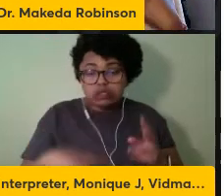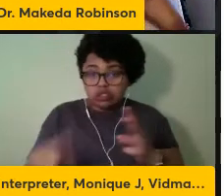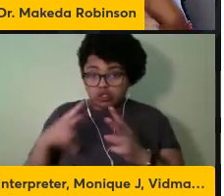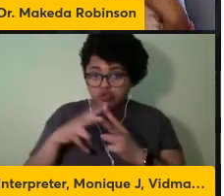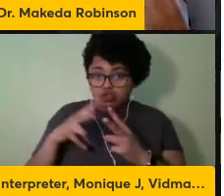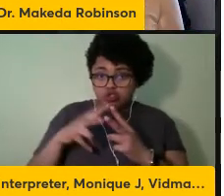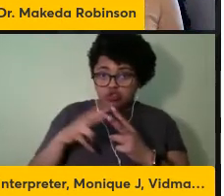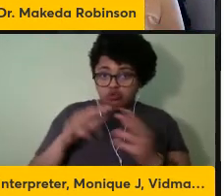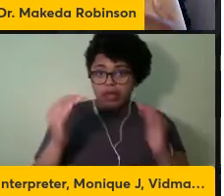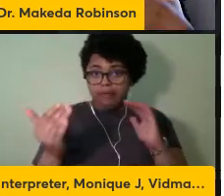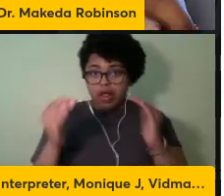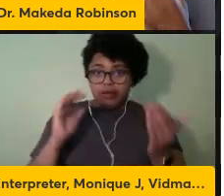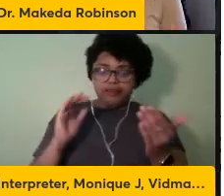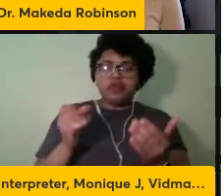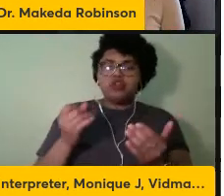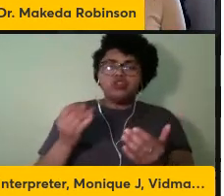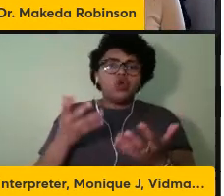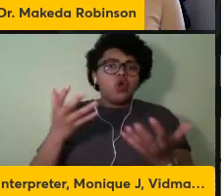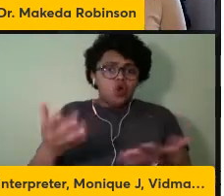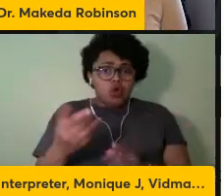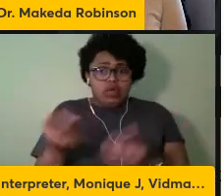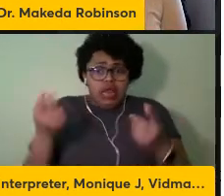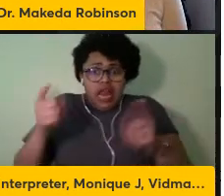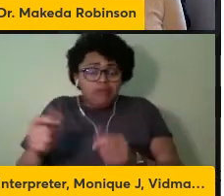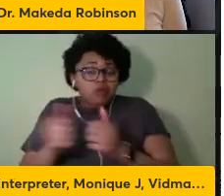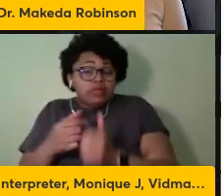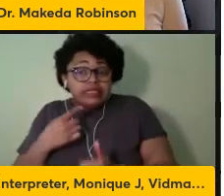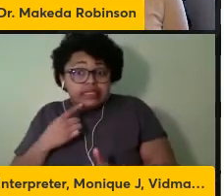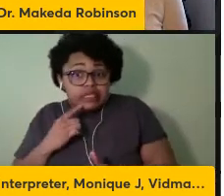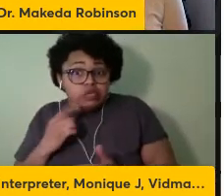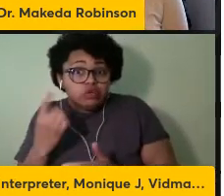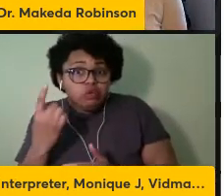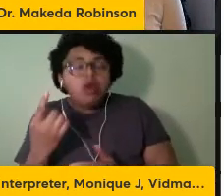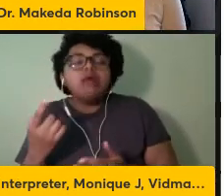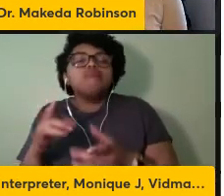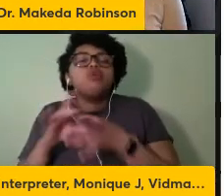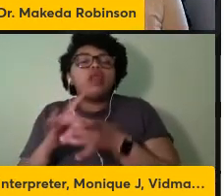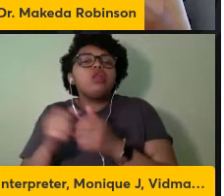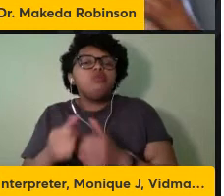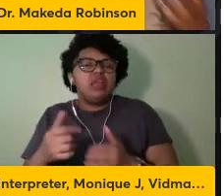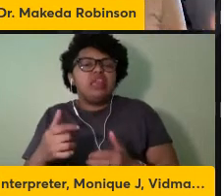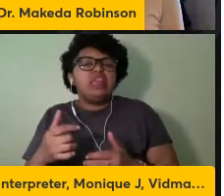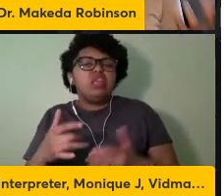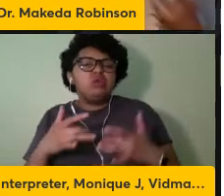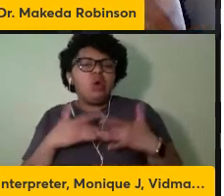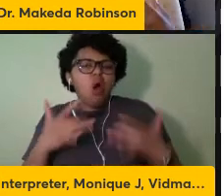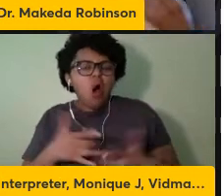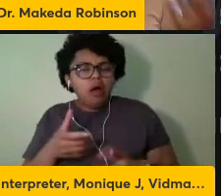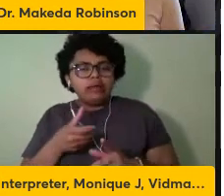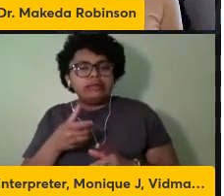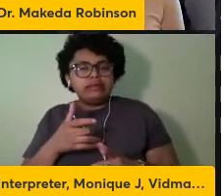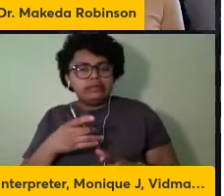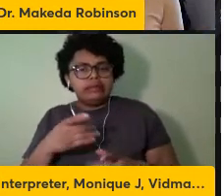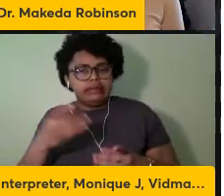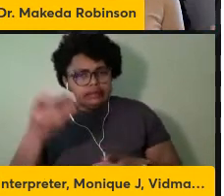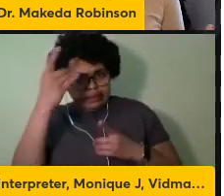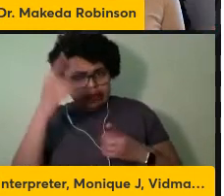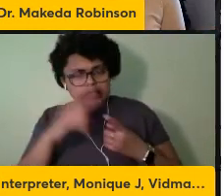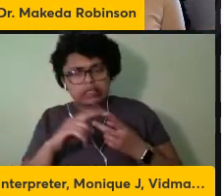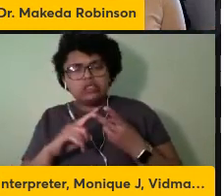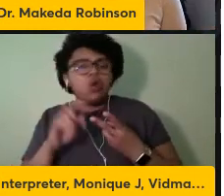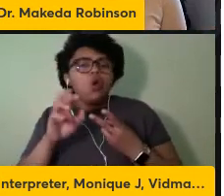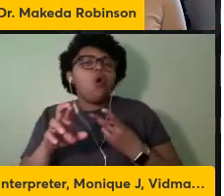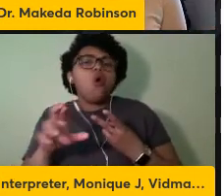comorbidities such as heart disease or obesity, the immune responses that triggered this difference in immune